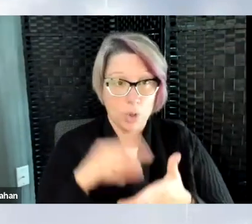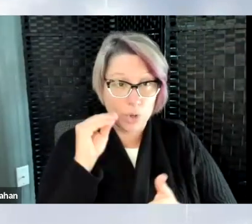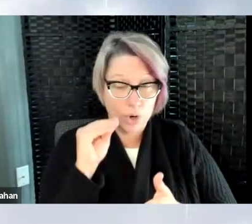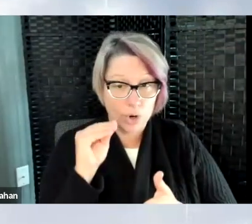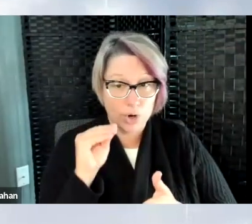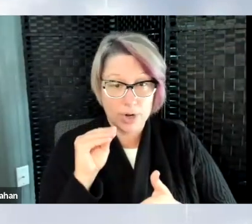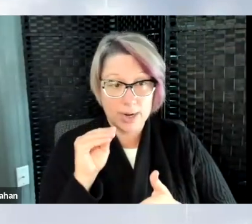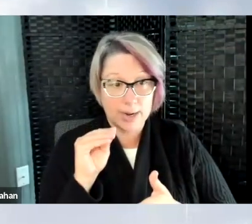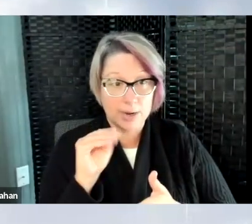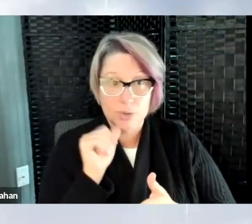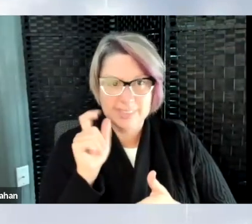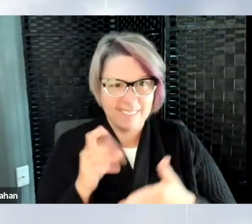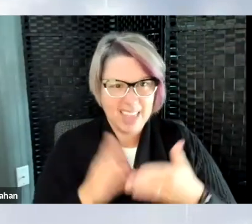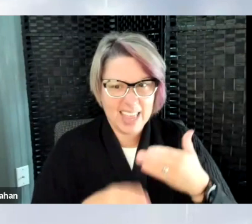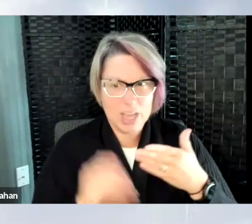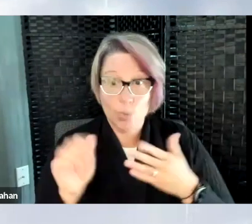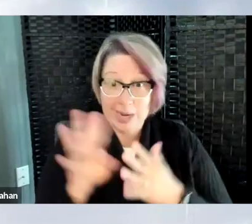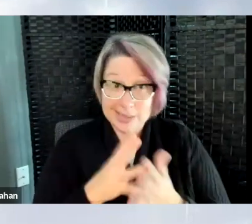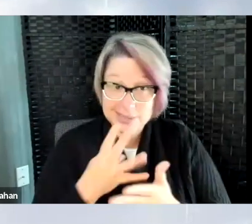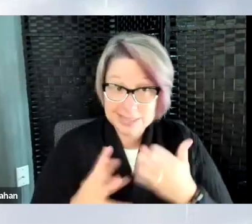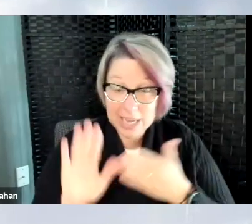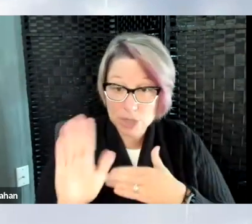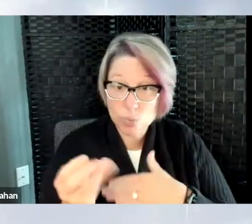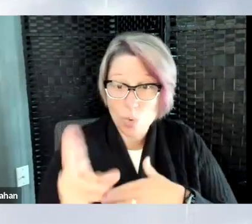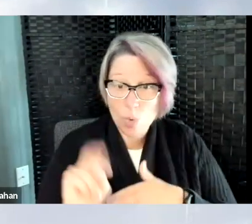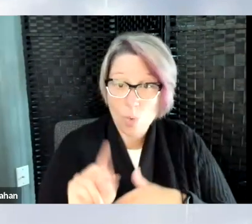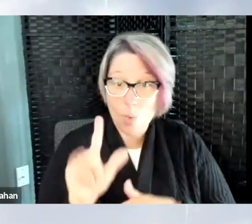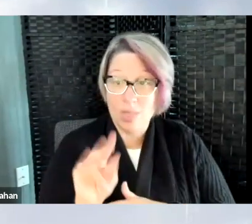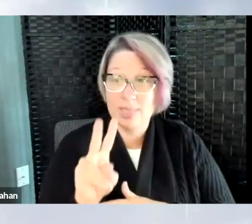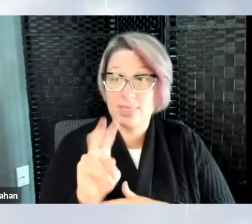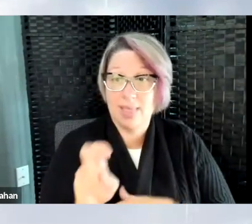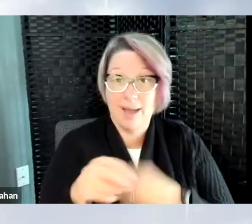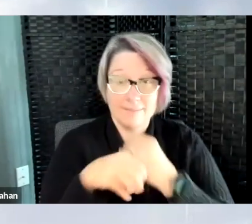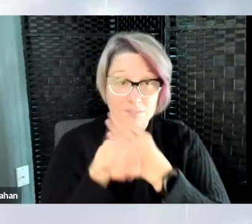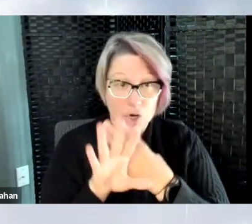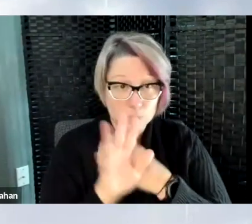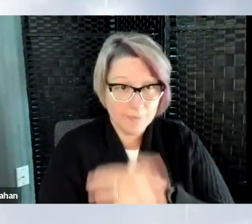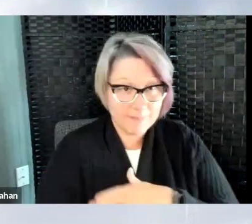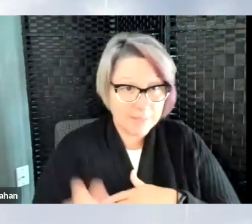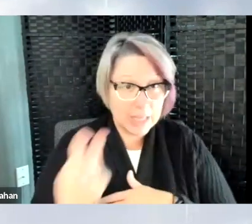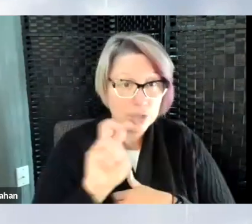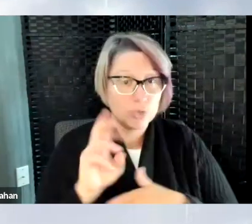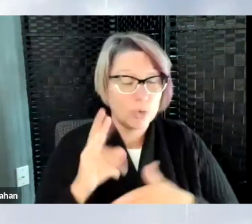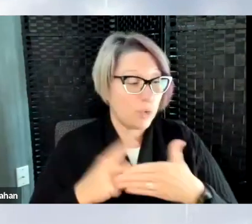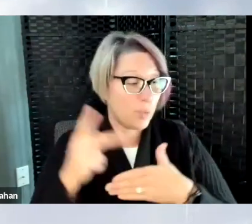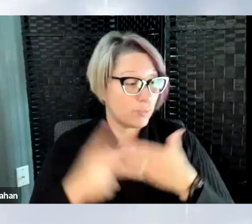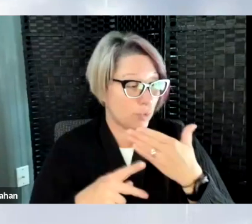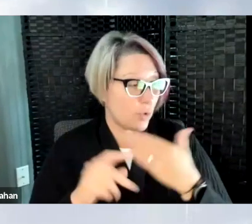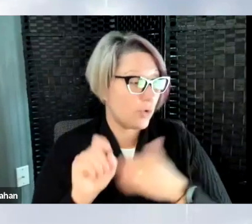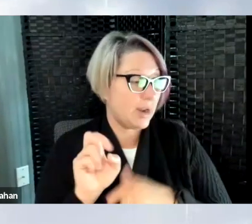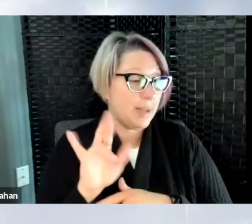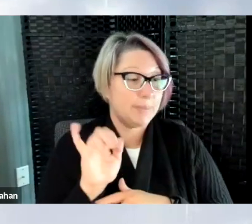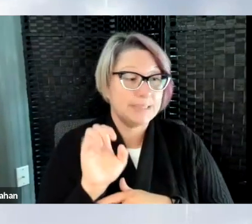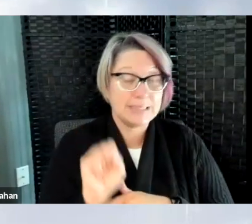can actually schedule your very own live virtual field trip or programs, a series, if you